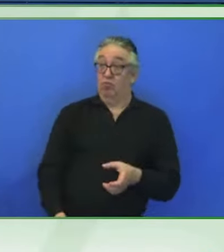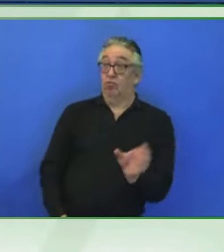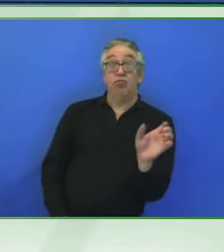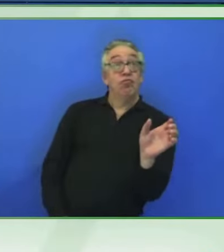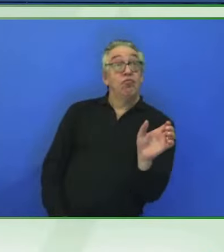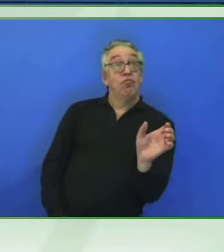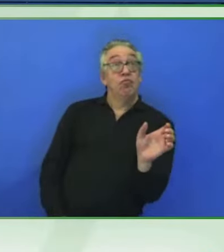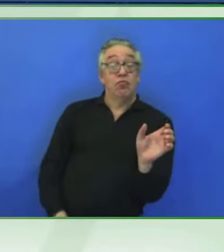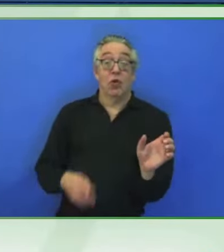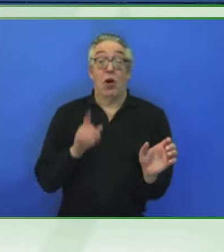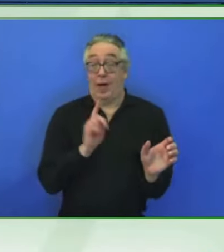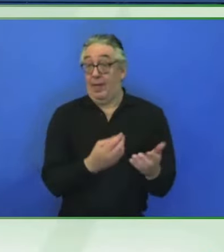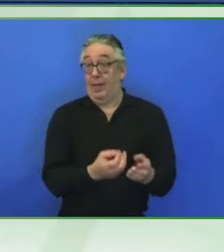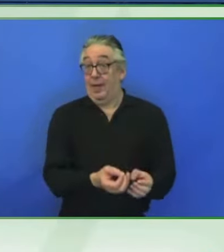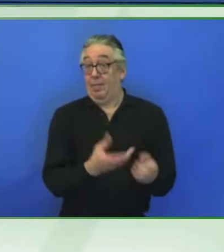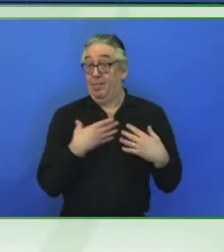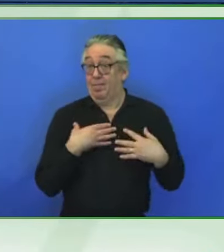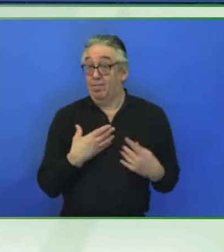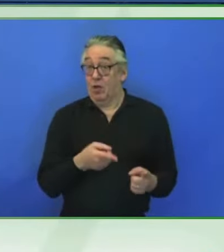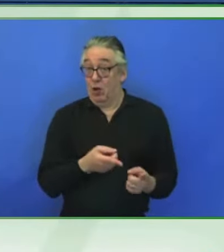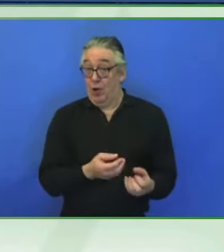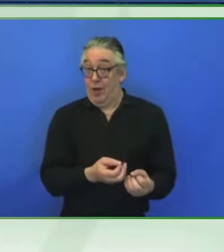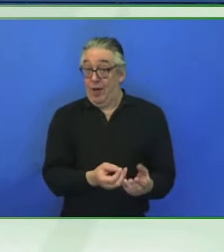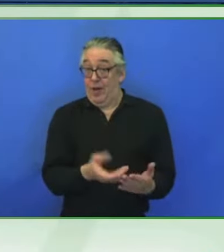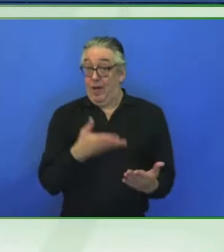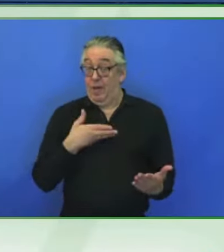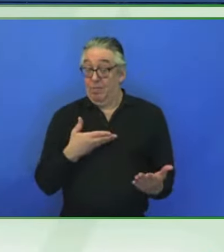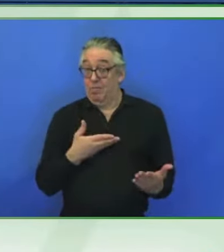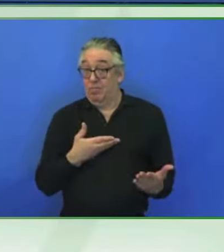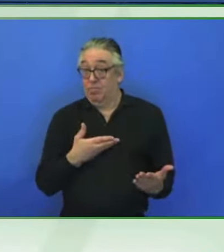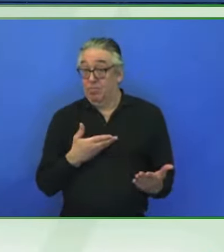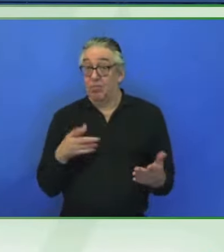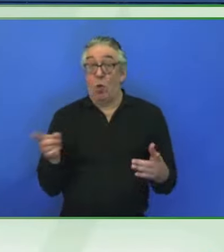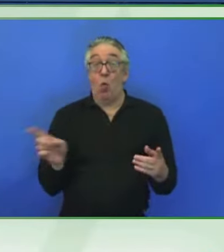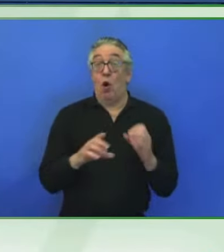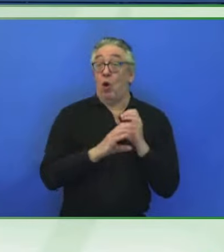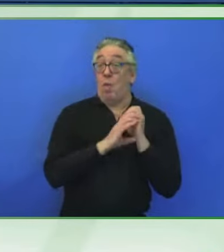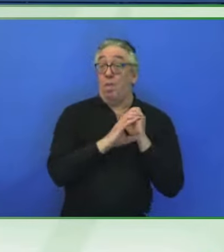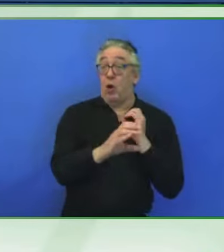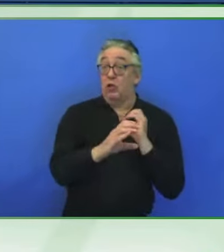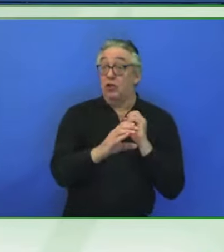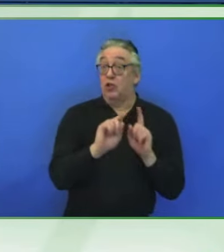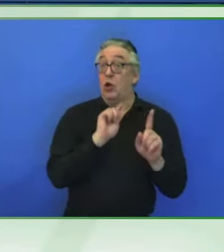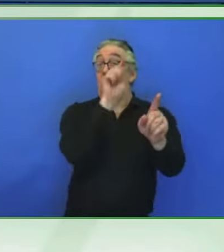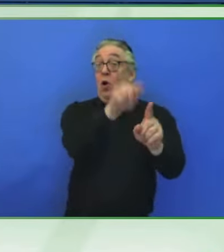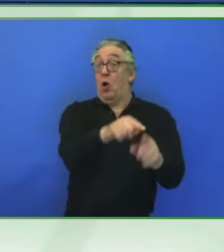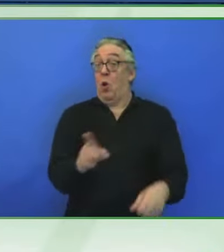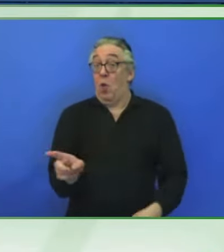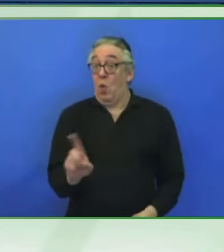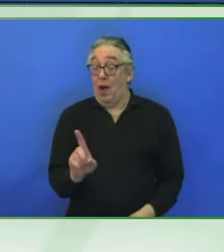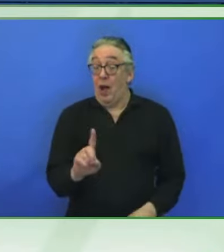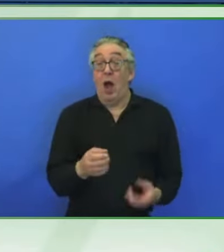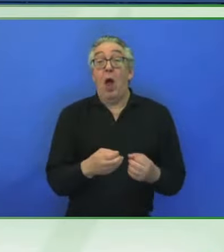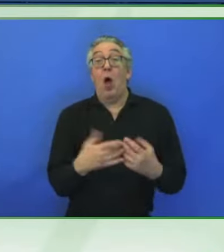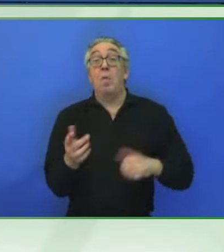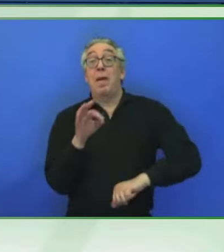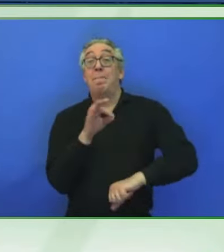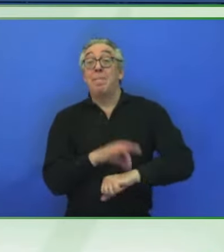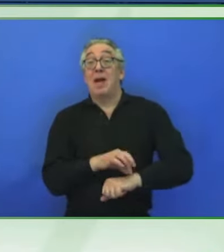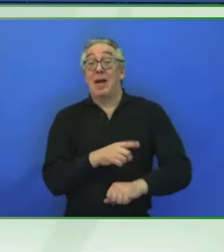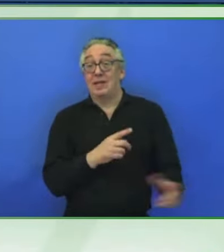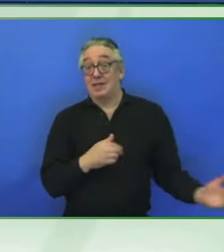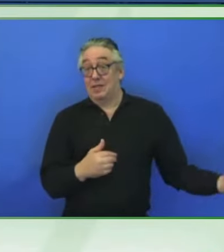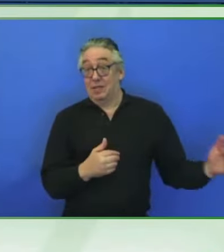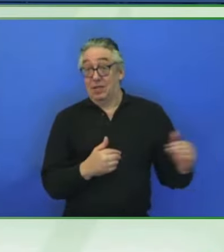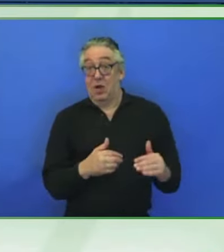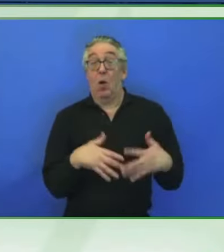that passed through, the destination of each one, the expected time to arrival, and possible alterations of the service.